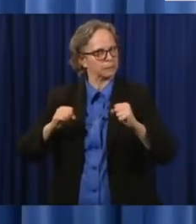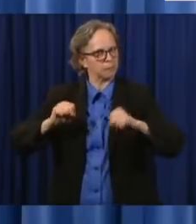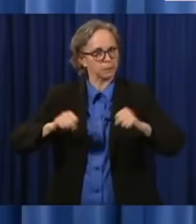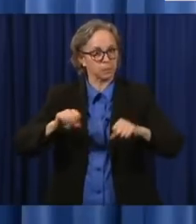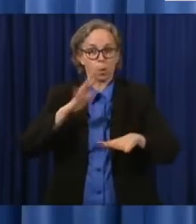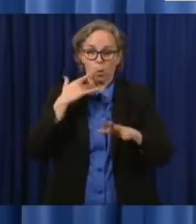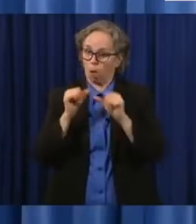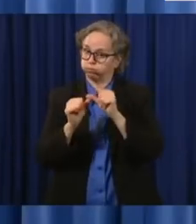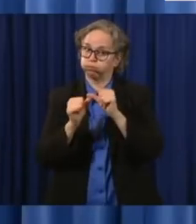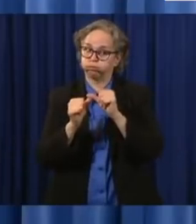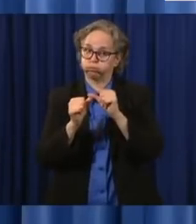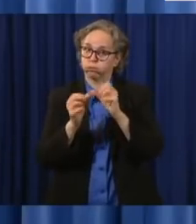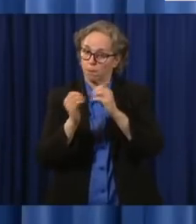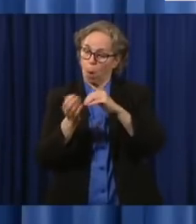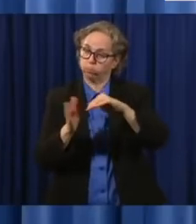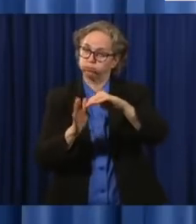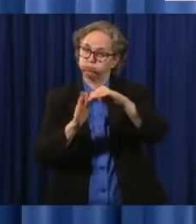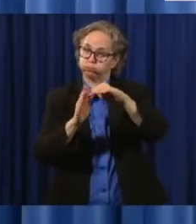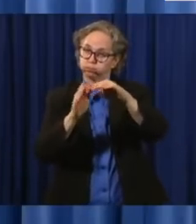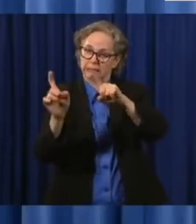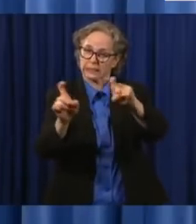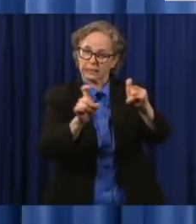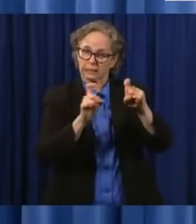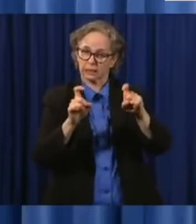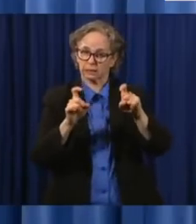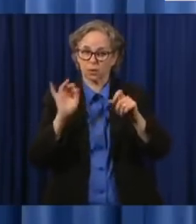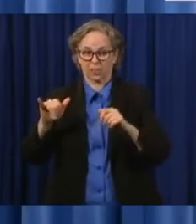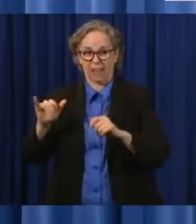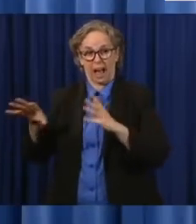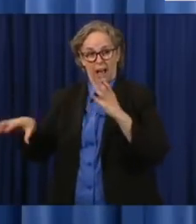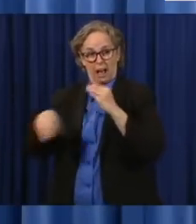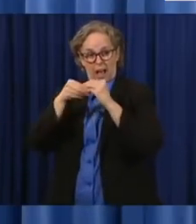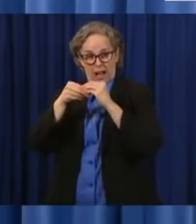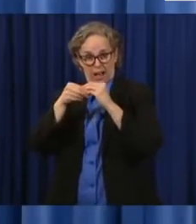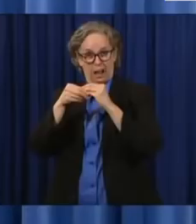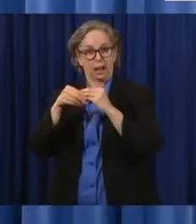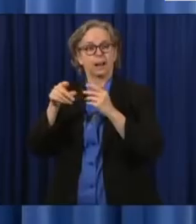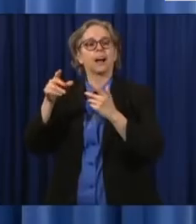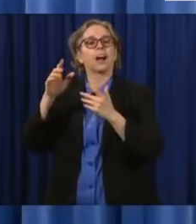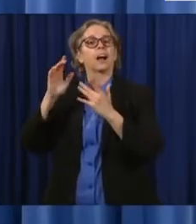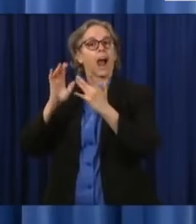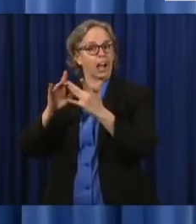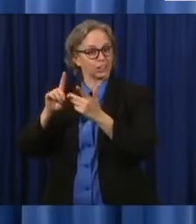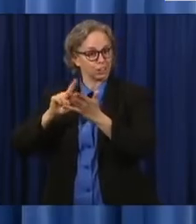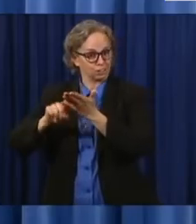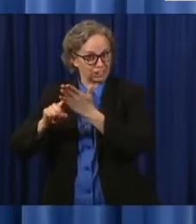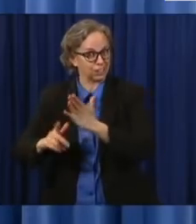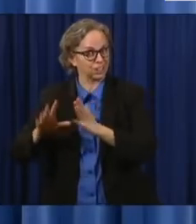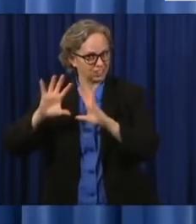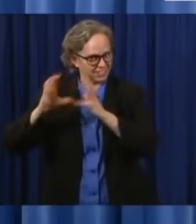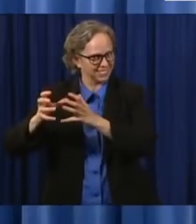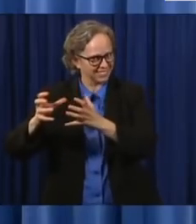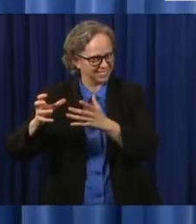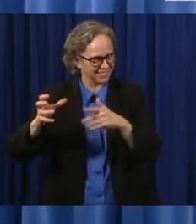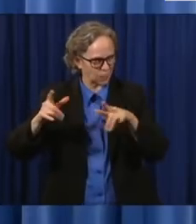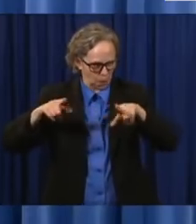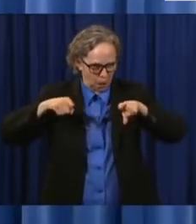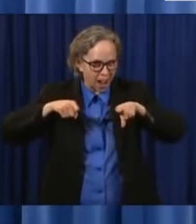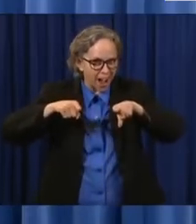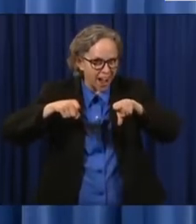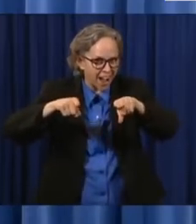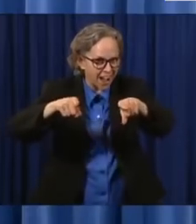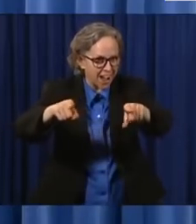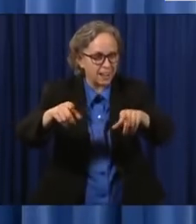to increase. As we are doing that, we have to at the same time stand up a fairly